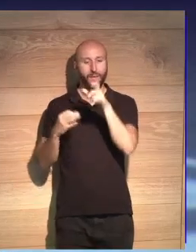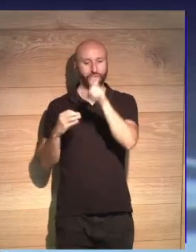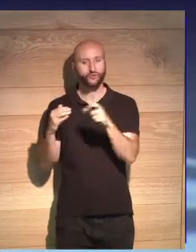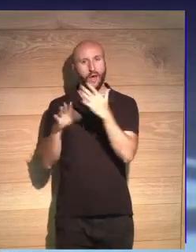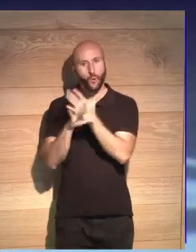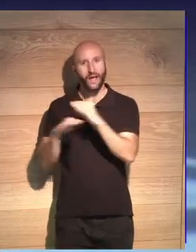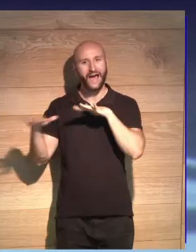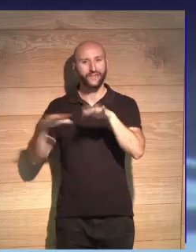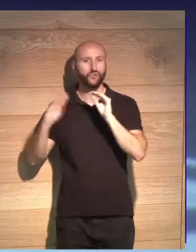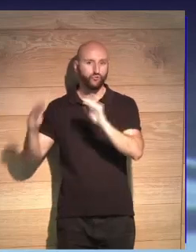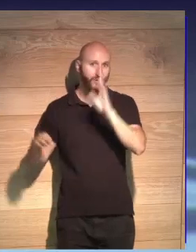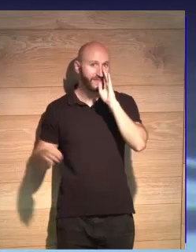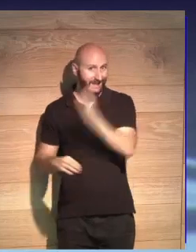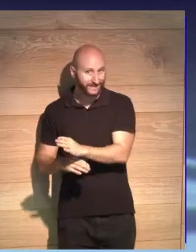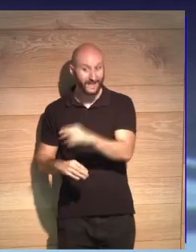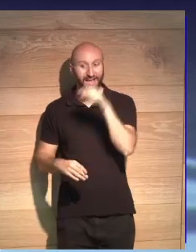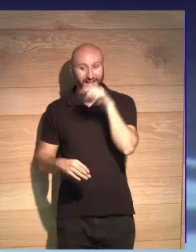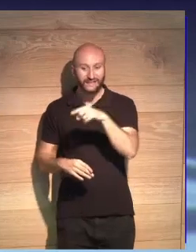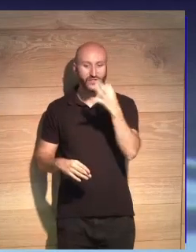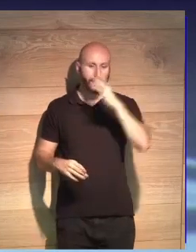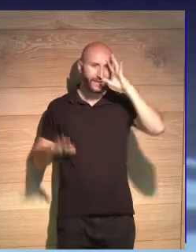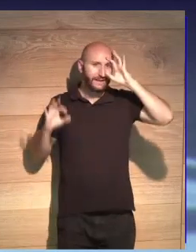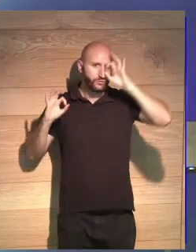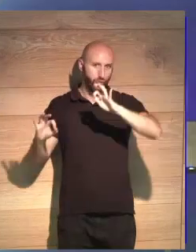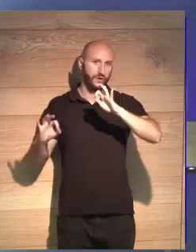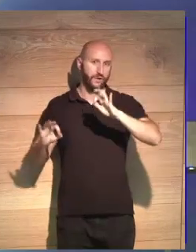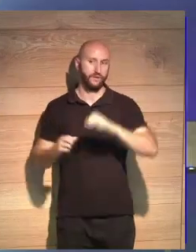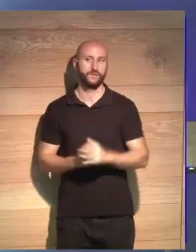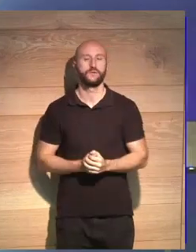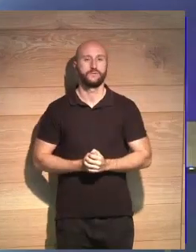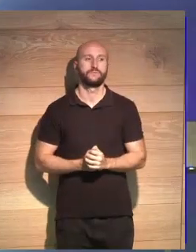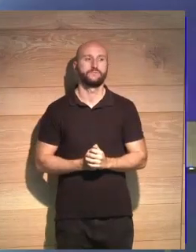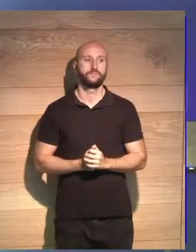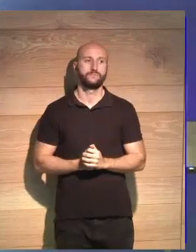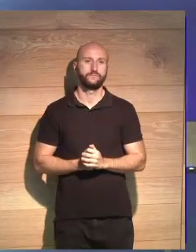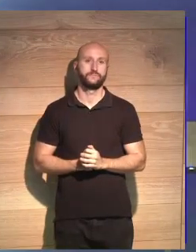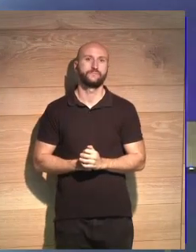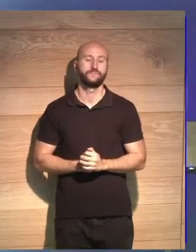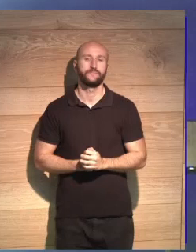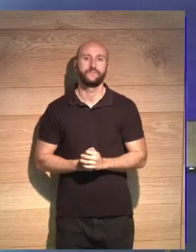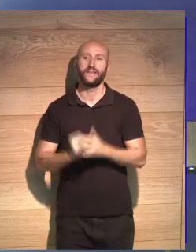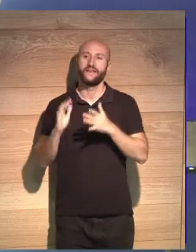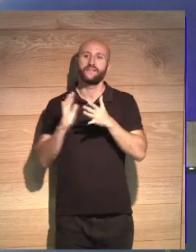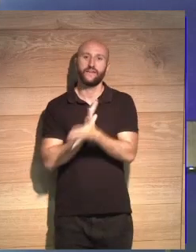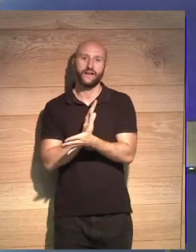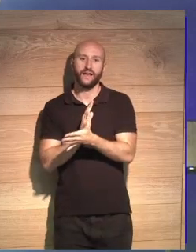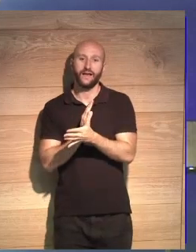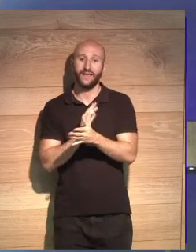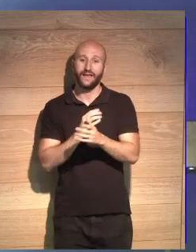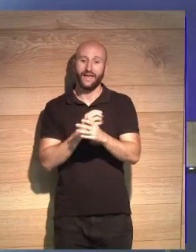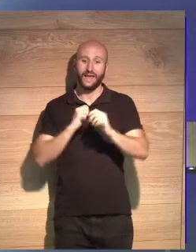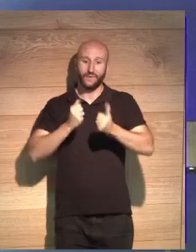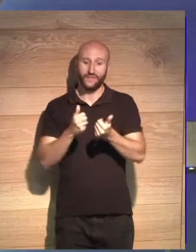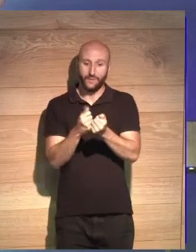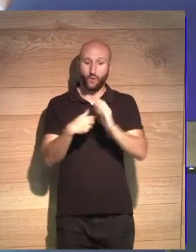the direct action of the user. This direct action from the user needs to have a meaning for the user.